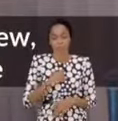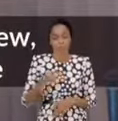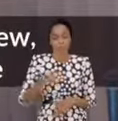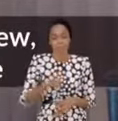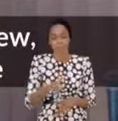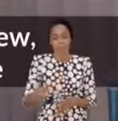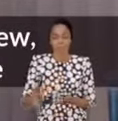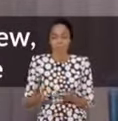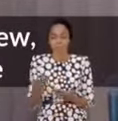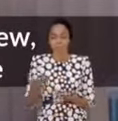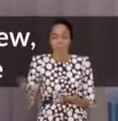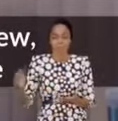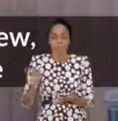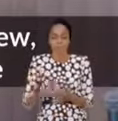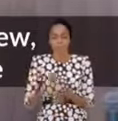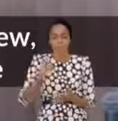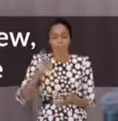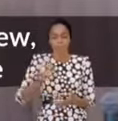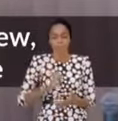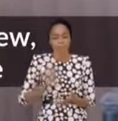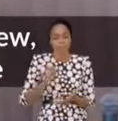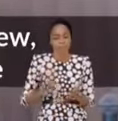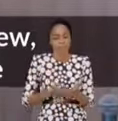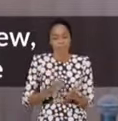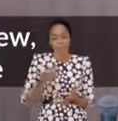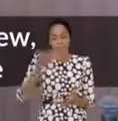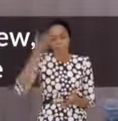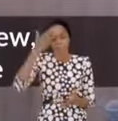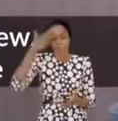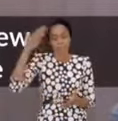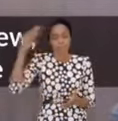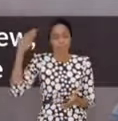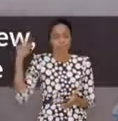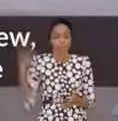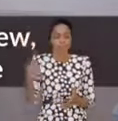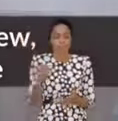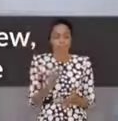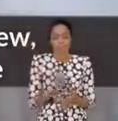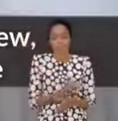Those simple things that I once knew,